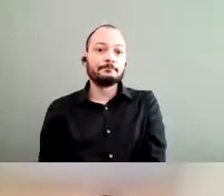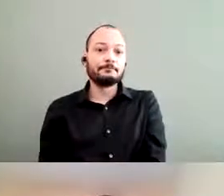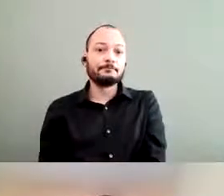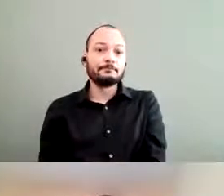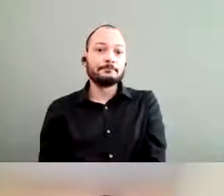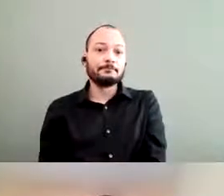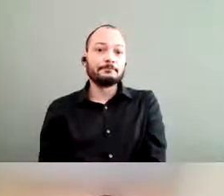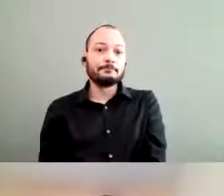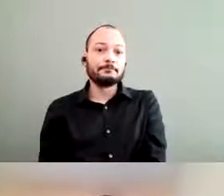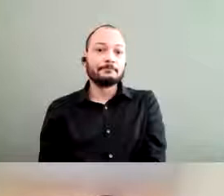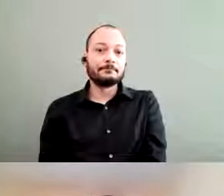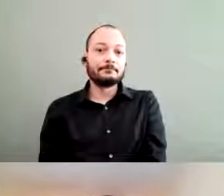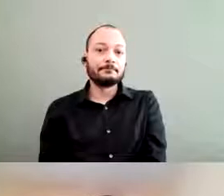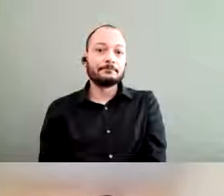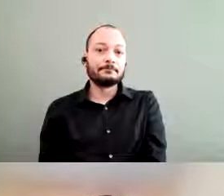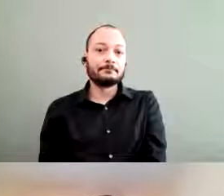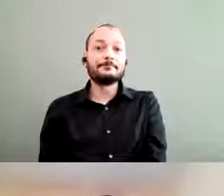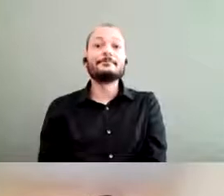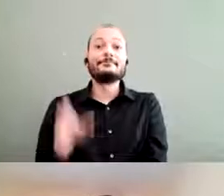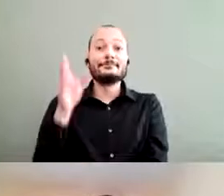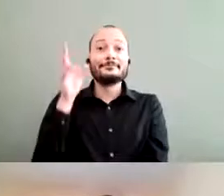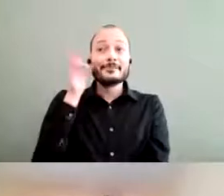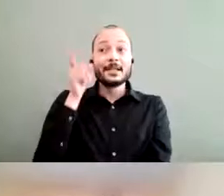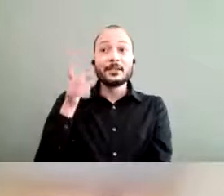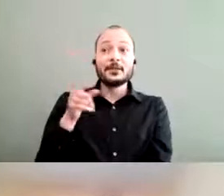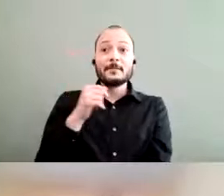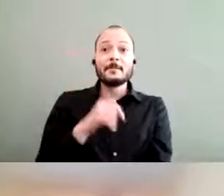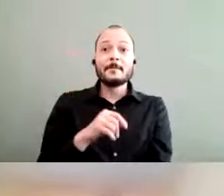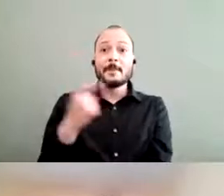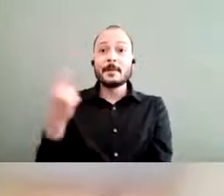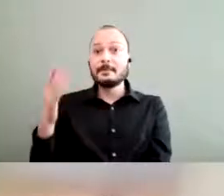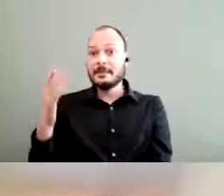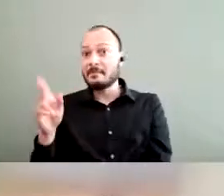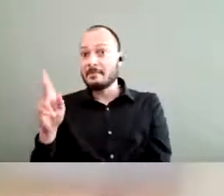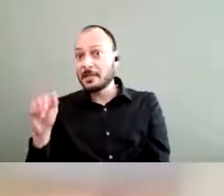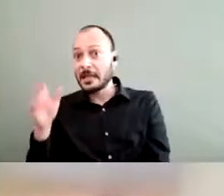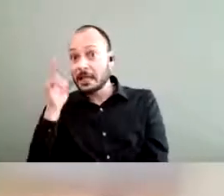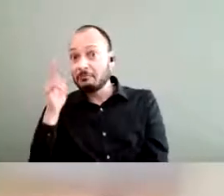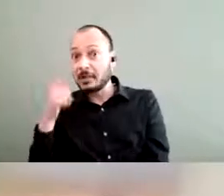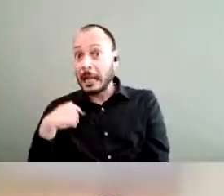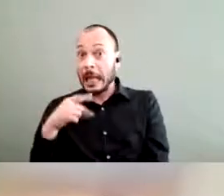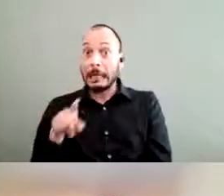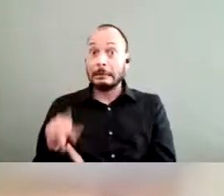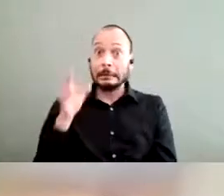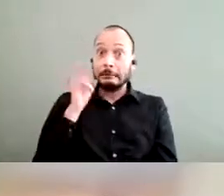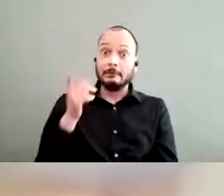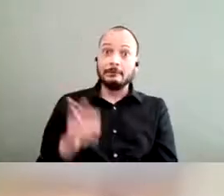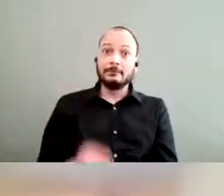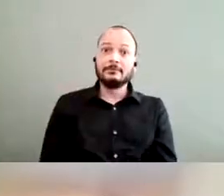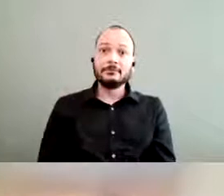Now we can see you. Yes, I can hear you. Oh, some people can hear her. I can't hear her.